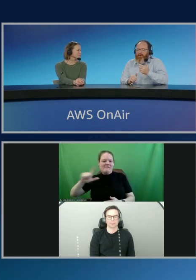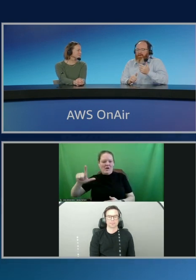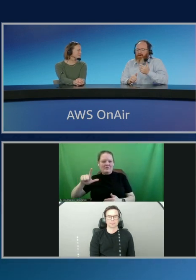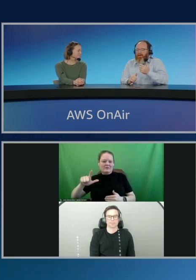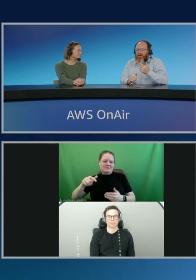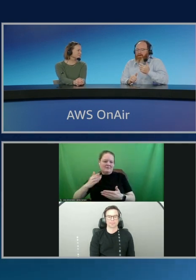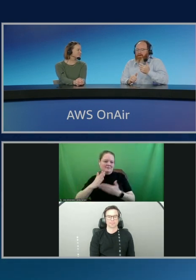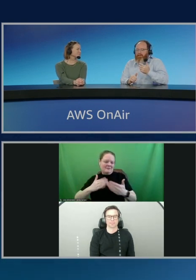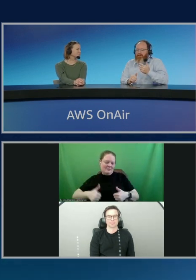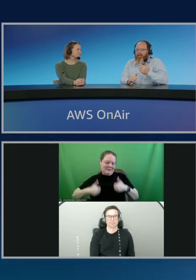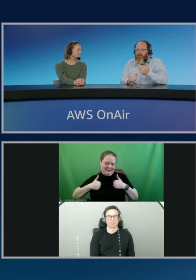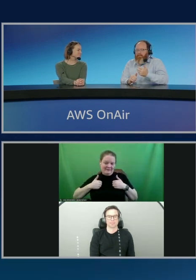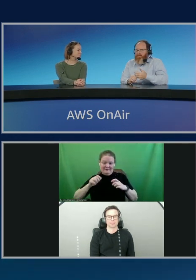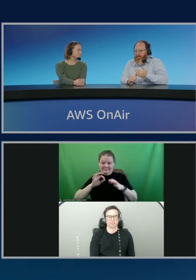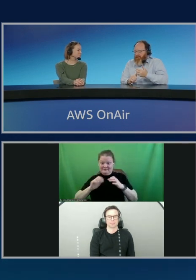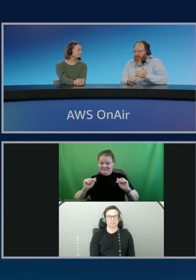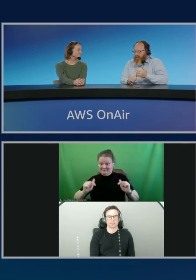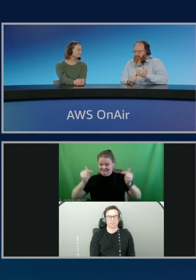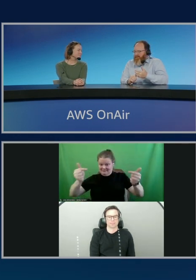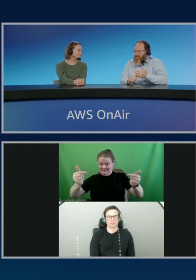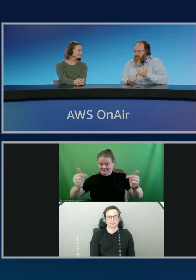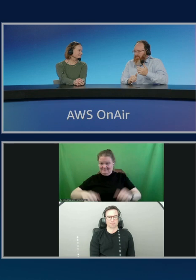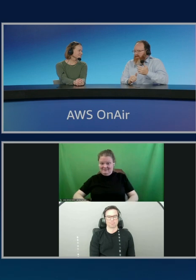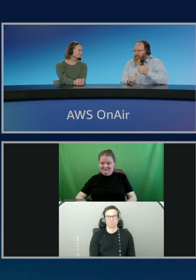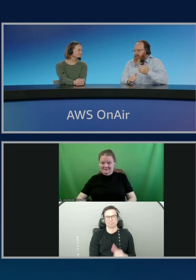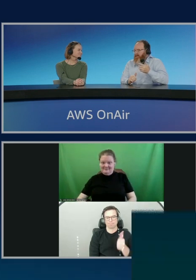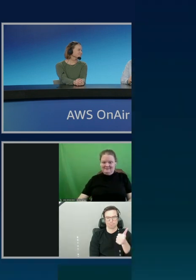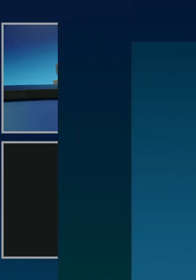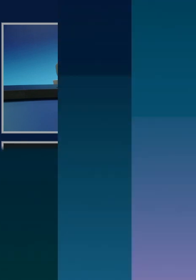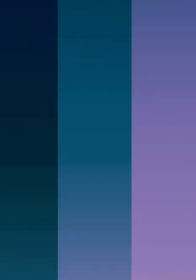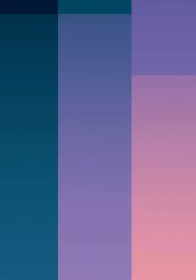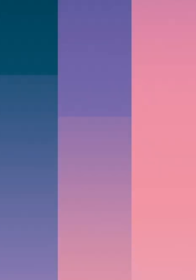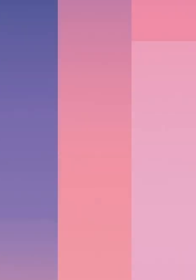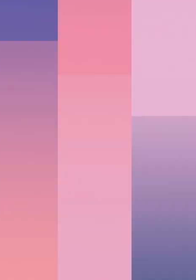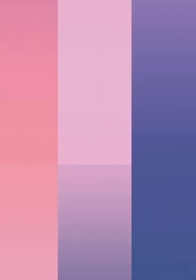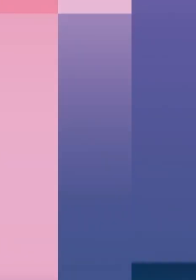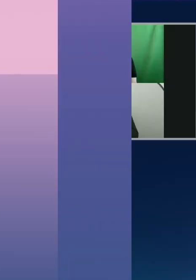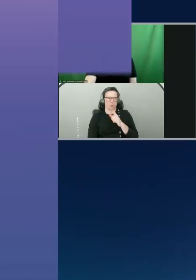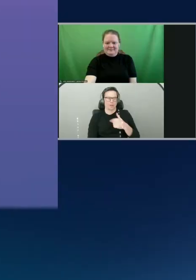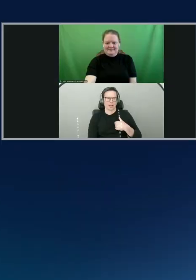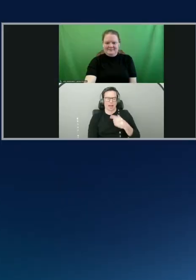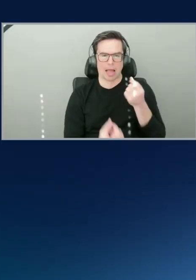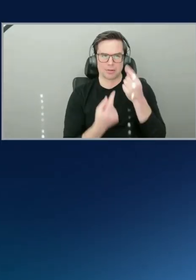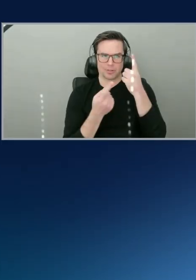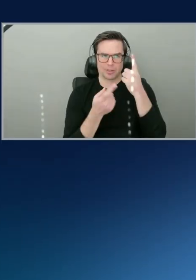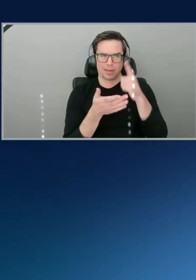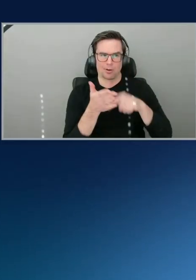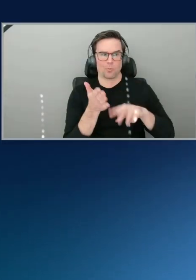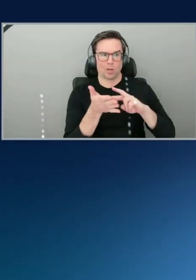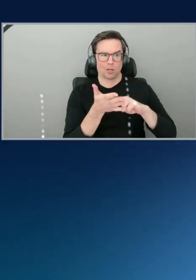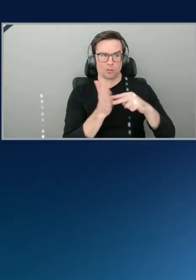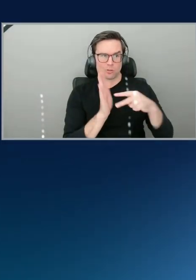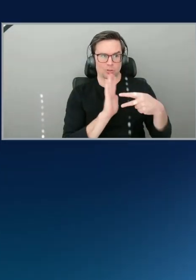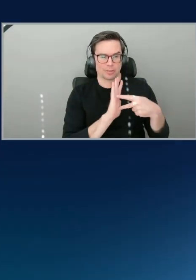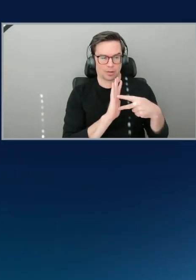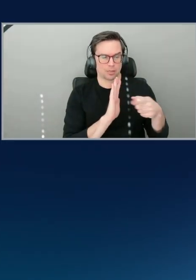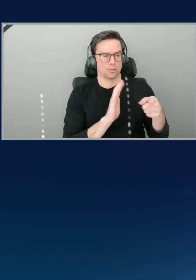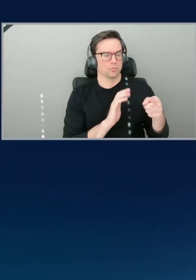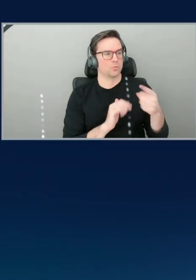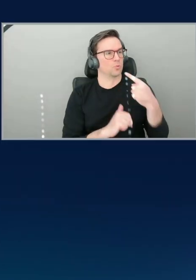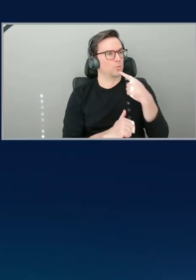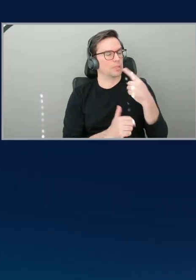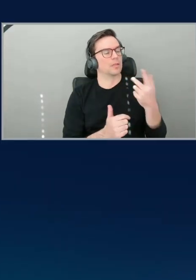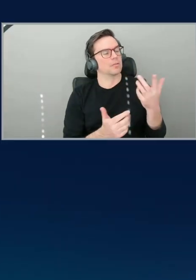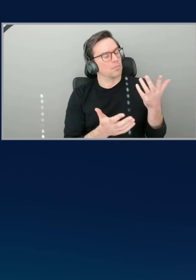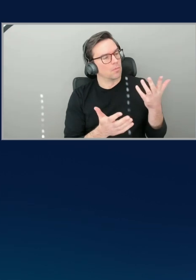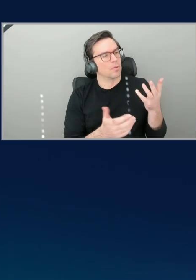so to make sure I understand what you're saying that instead of just telling it to do something and it does that,